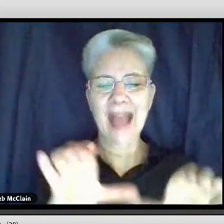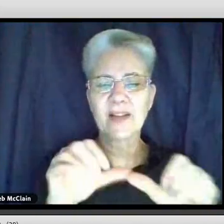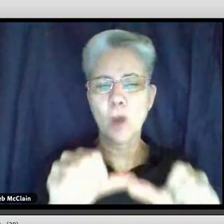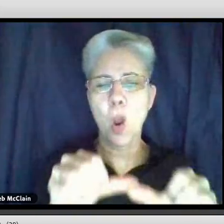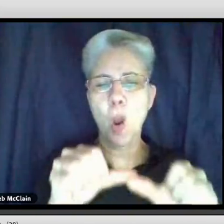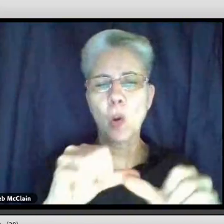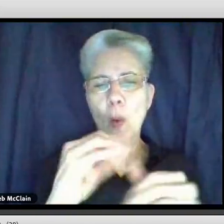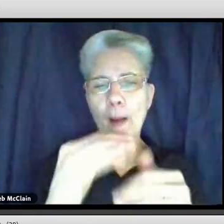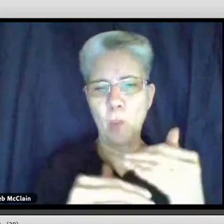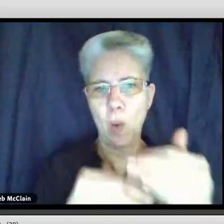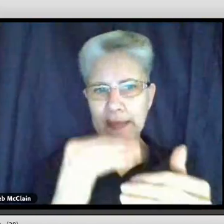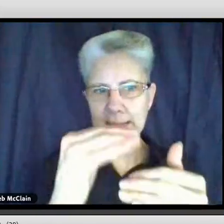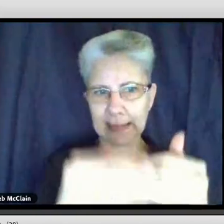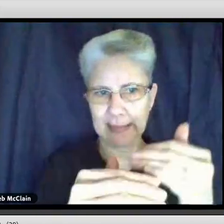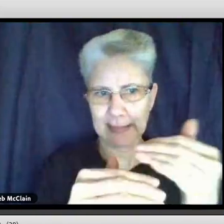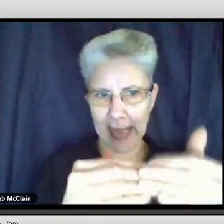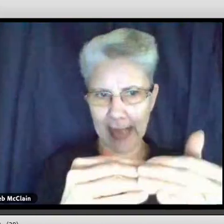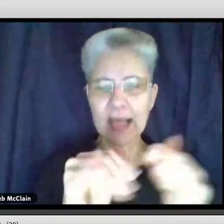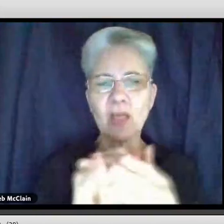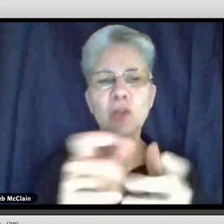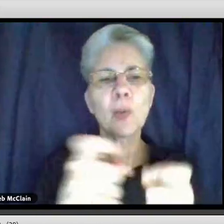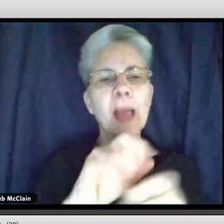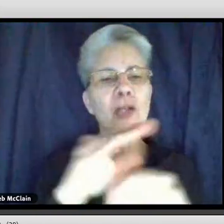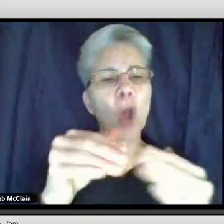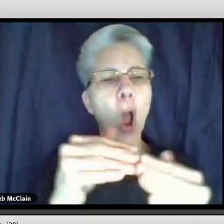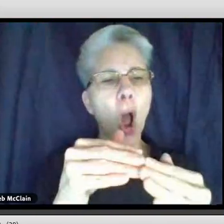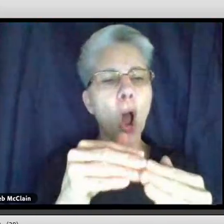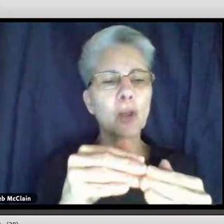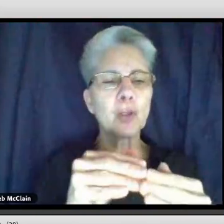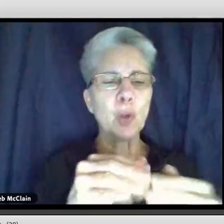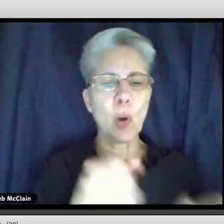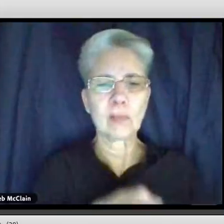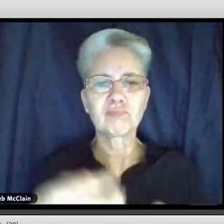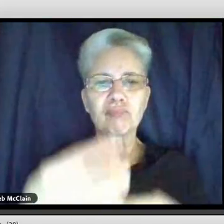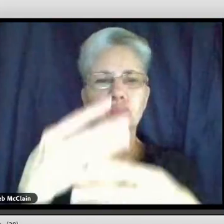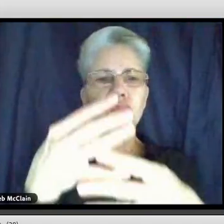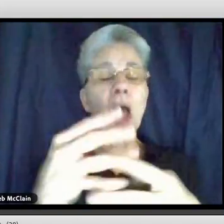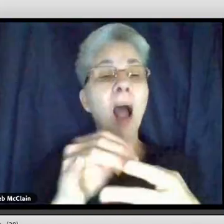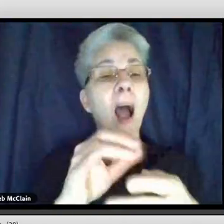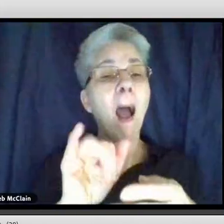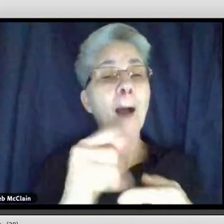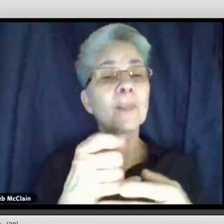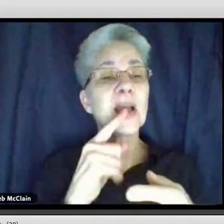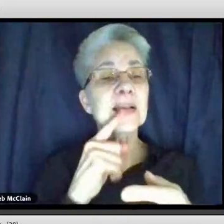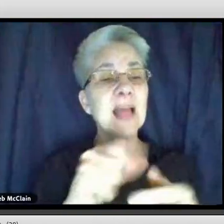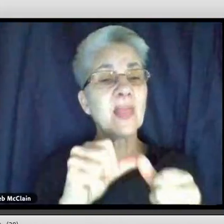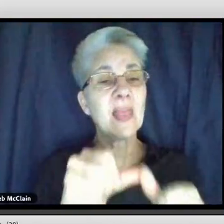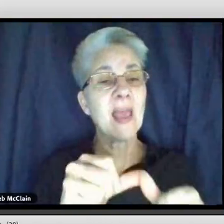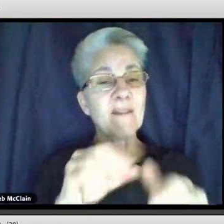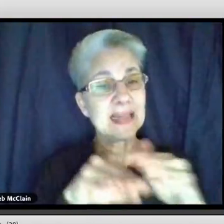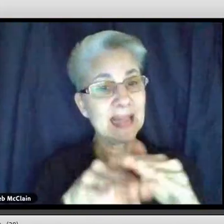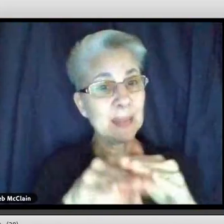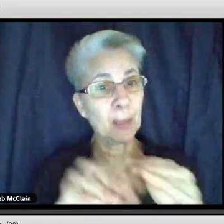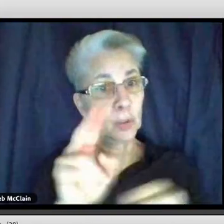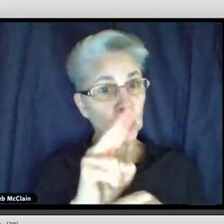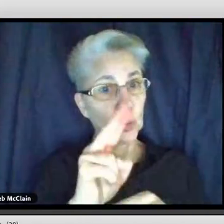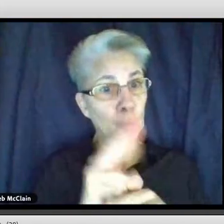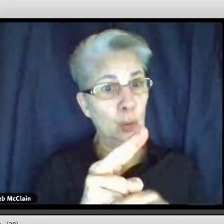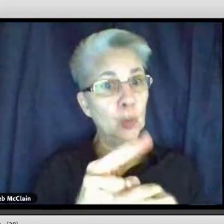ongoing process with which to manage all your digital objects and ensure their continued accessibility over time. With